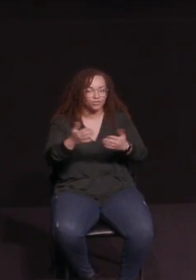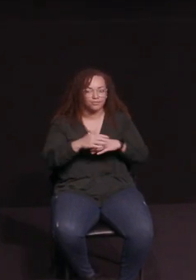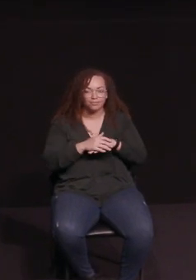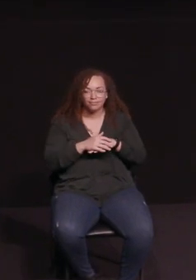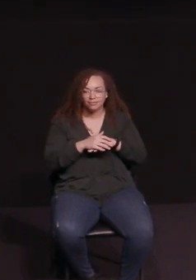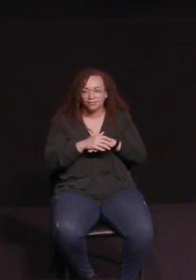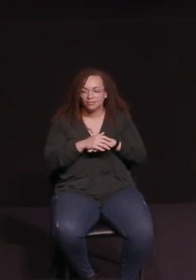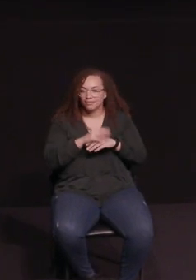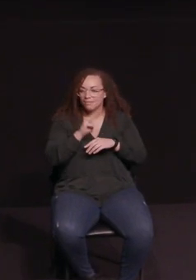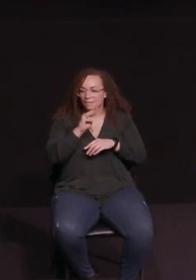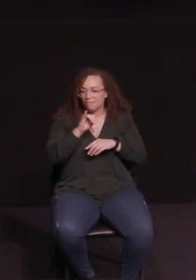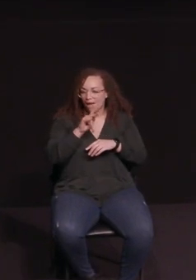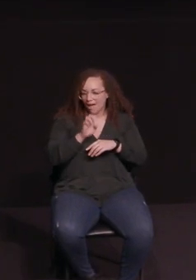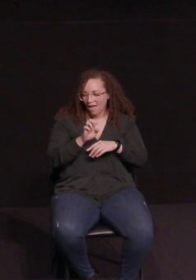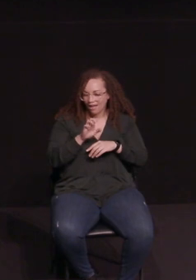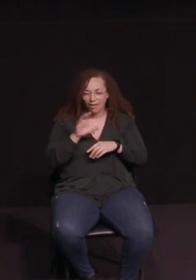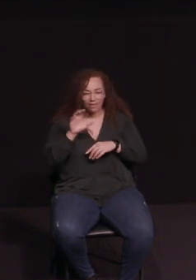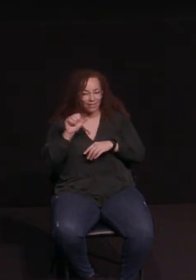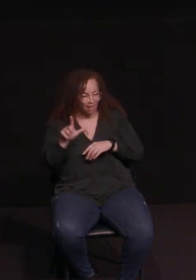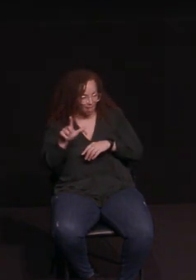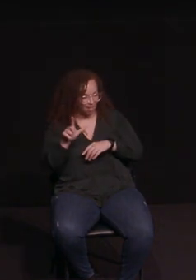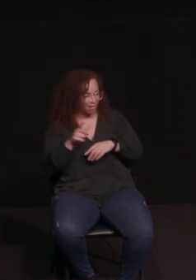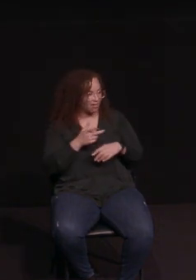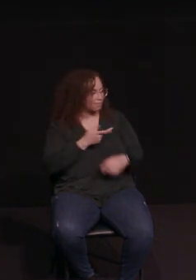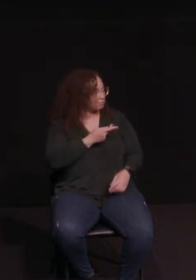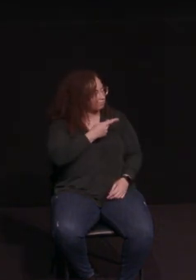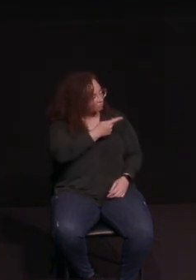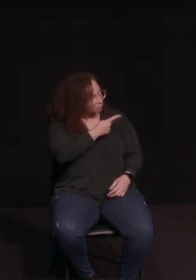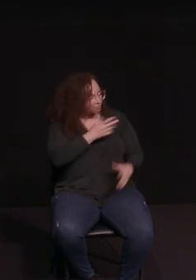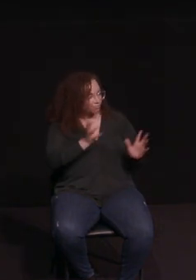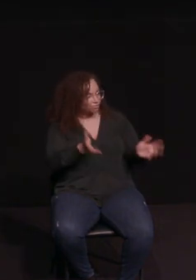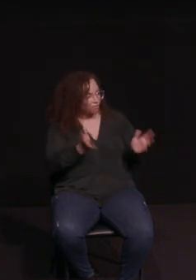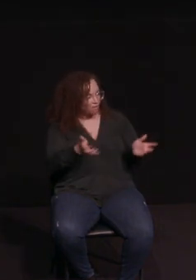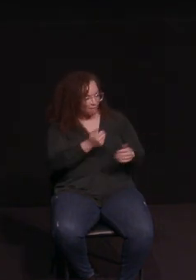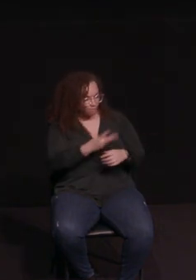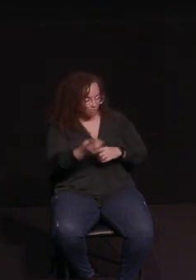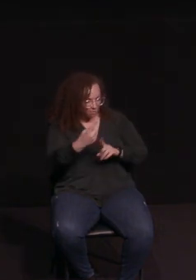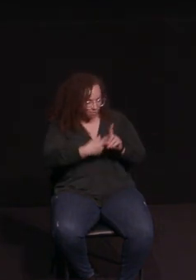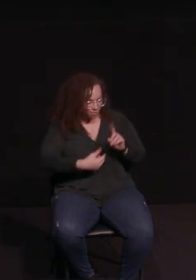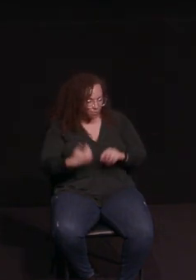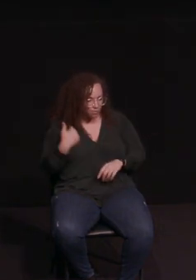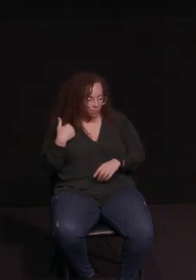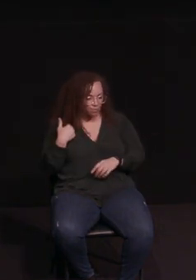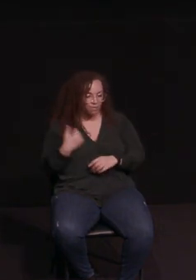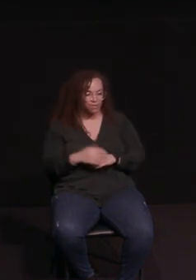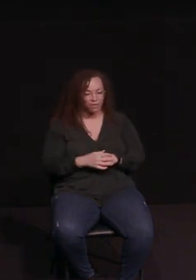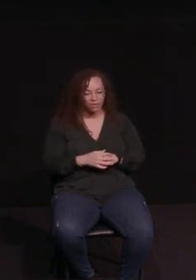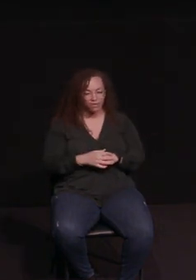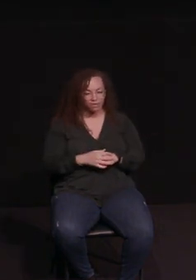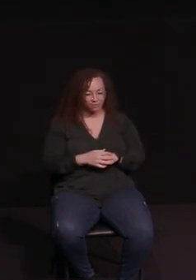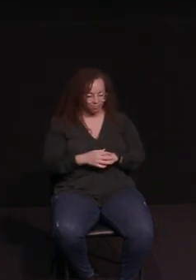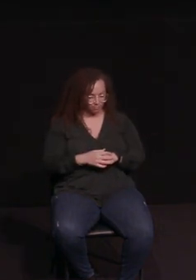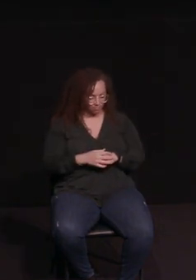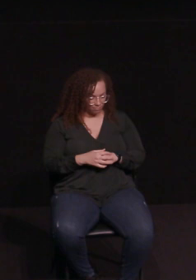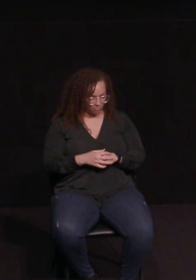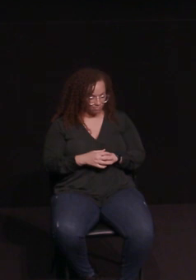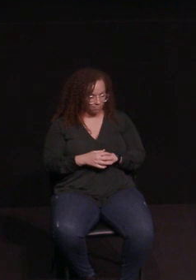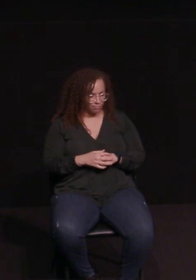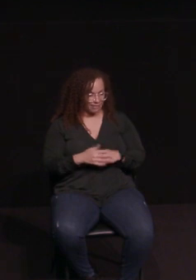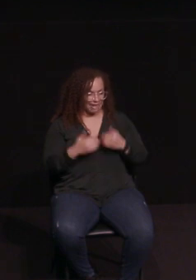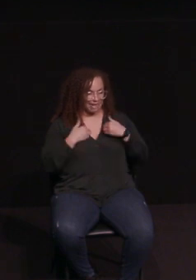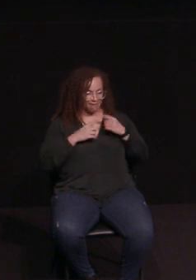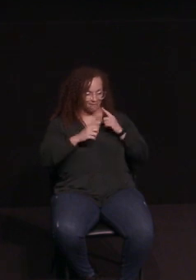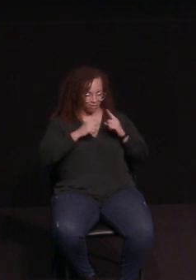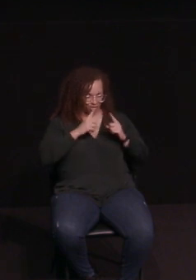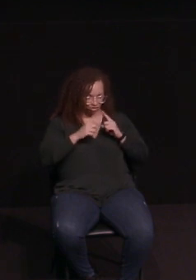Mike and Cal, when we talked a few months ago, we had a conversation, and I told y'all